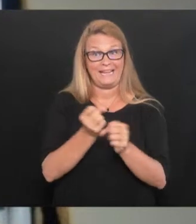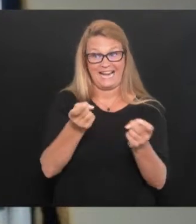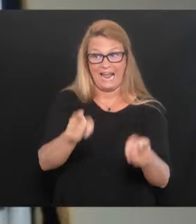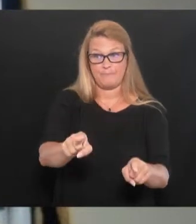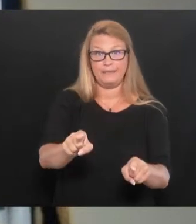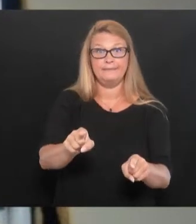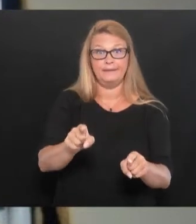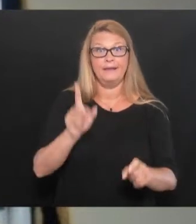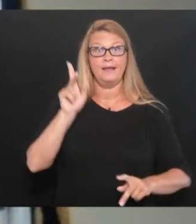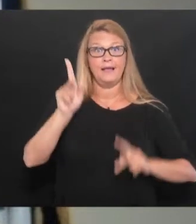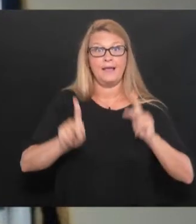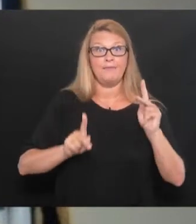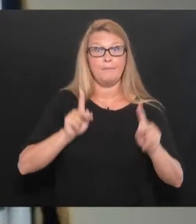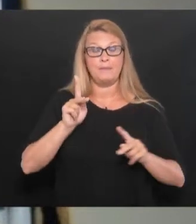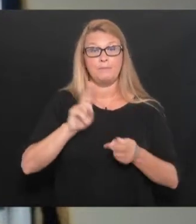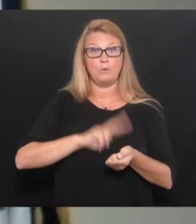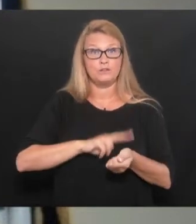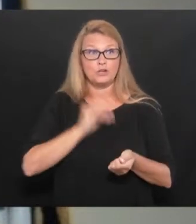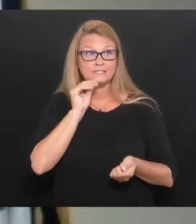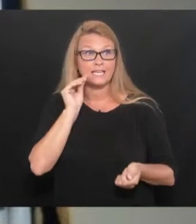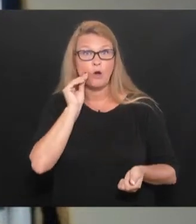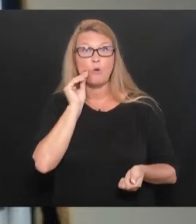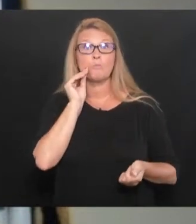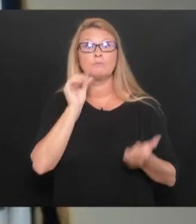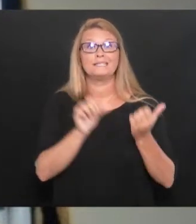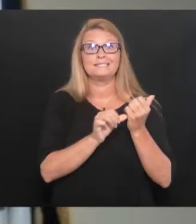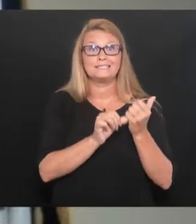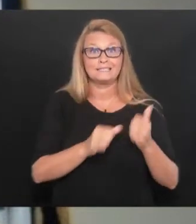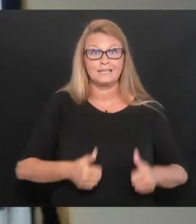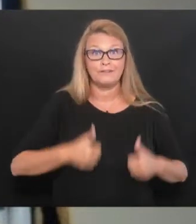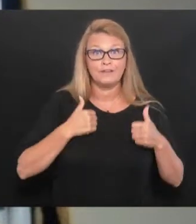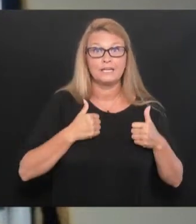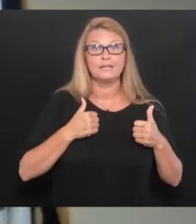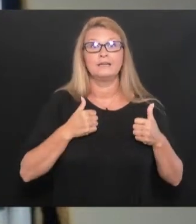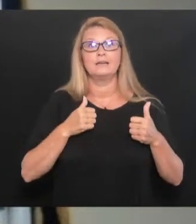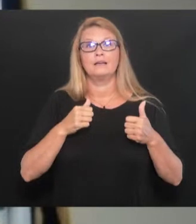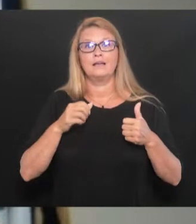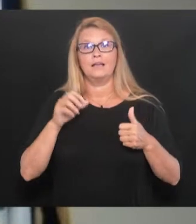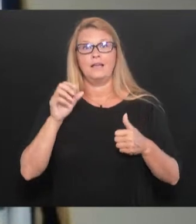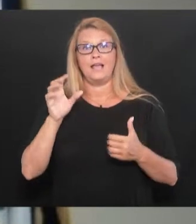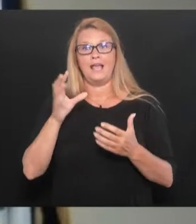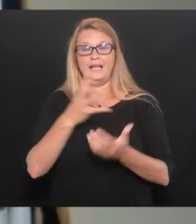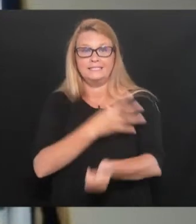folks beginning with nursing home population, samples drawn and